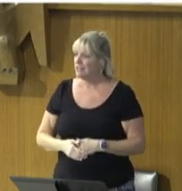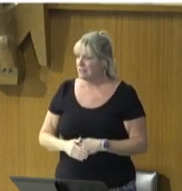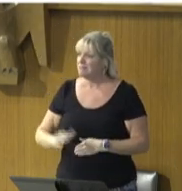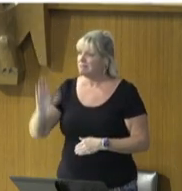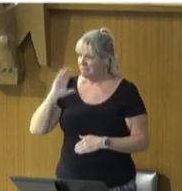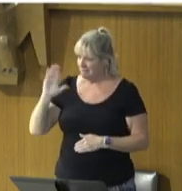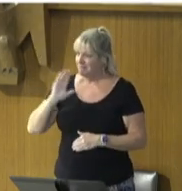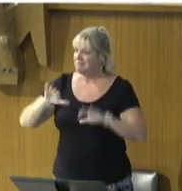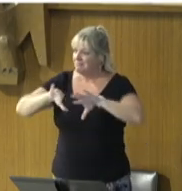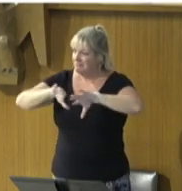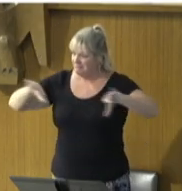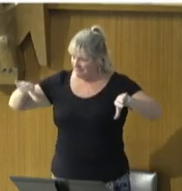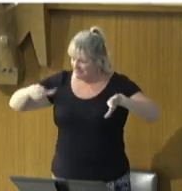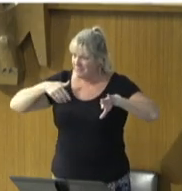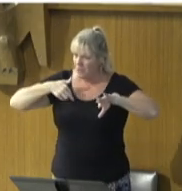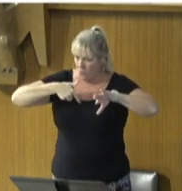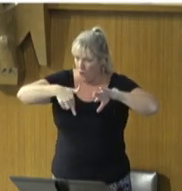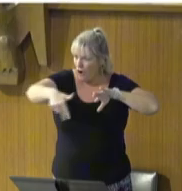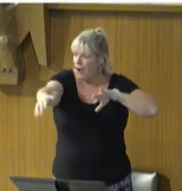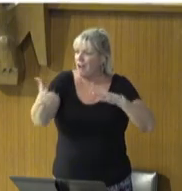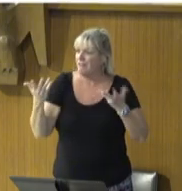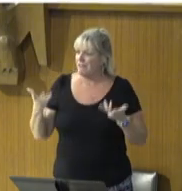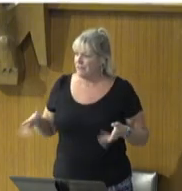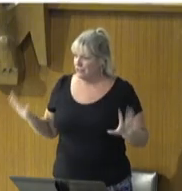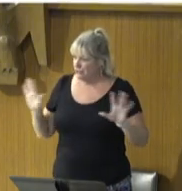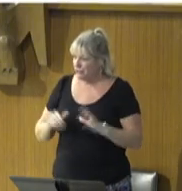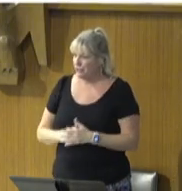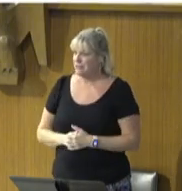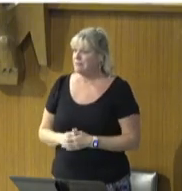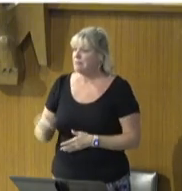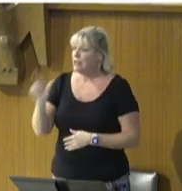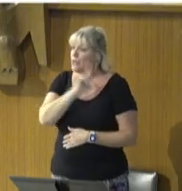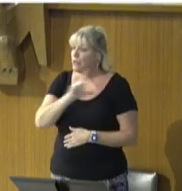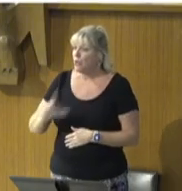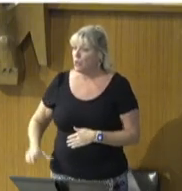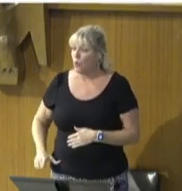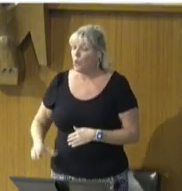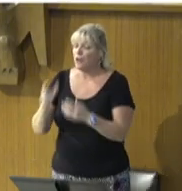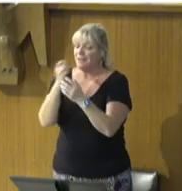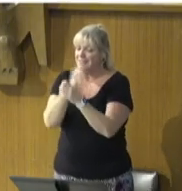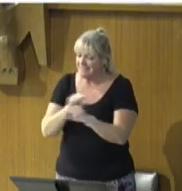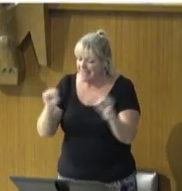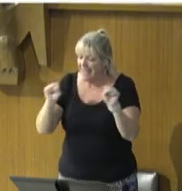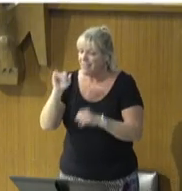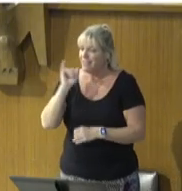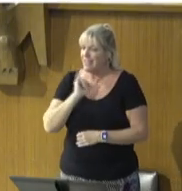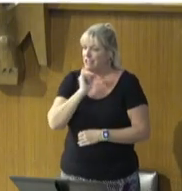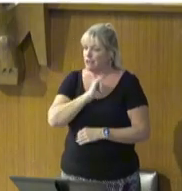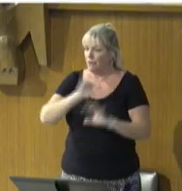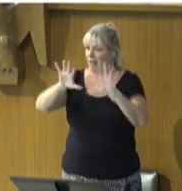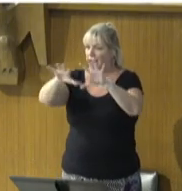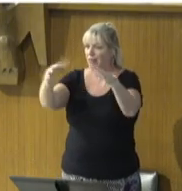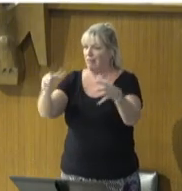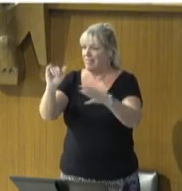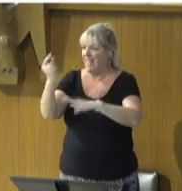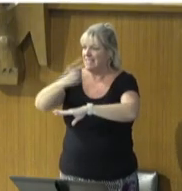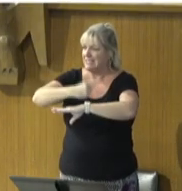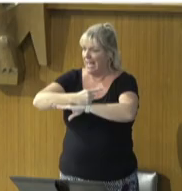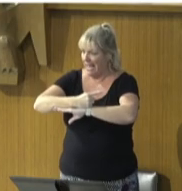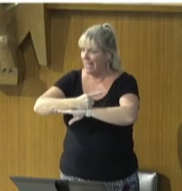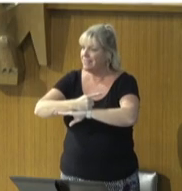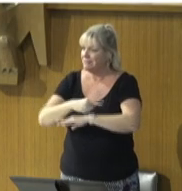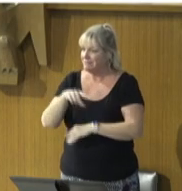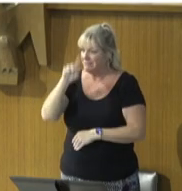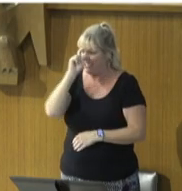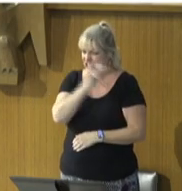for them on their right and on their left. Thus the Lord saved Israel that day from the Egyptians. And Israel